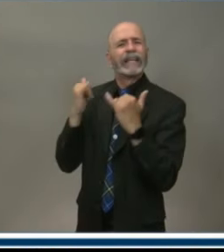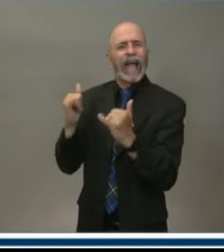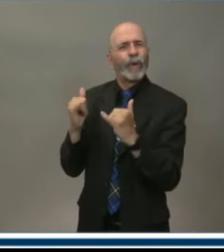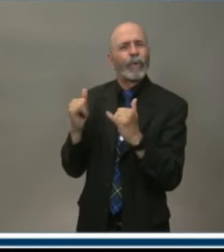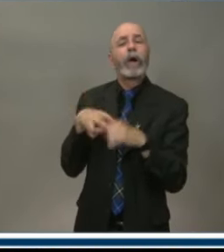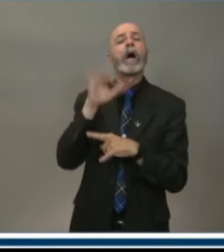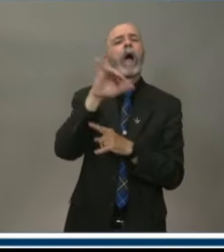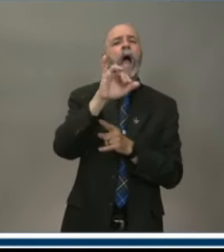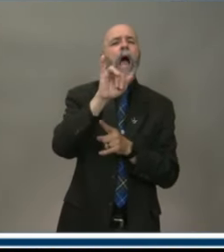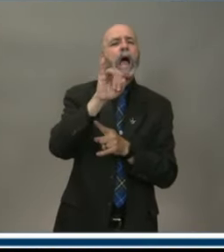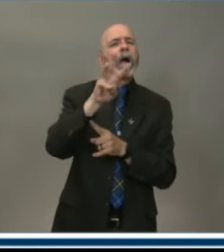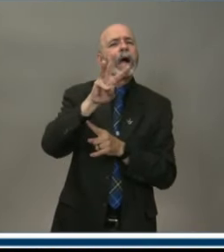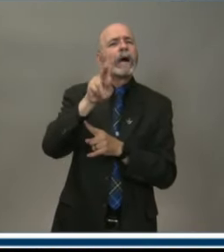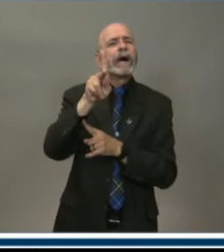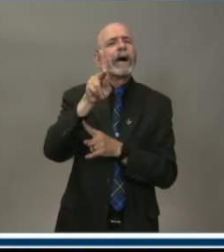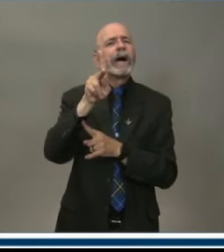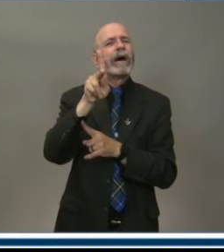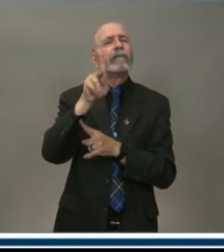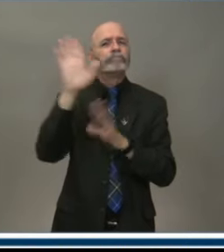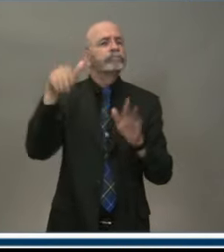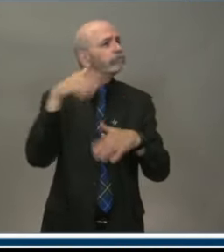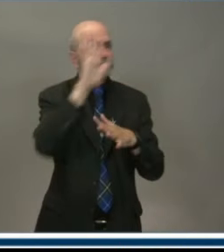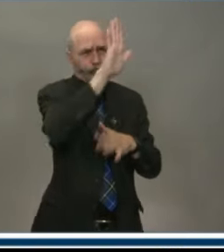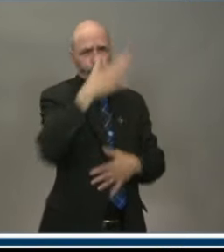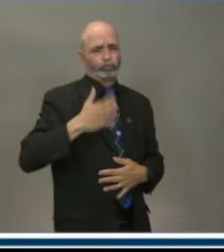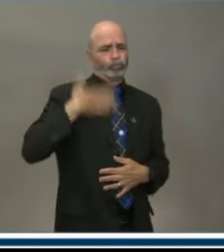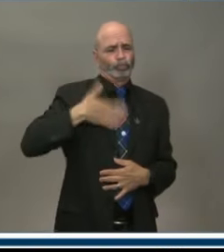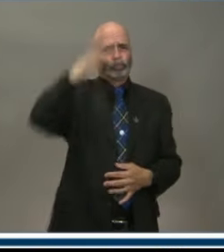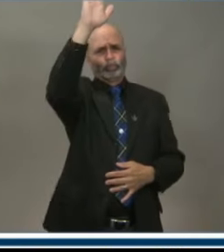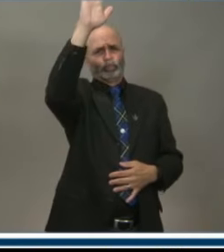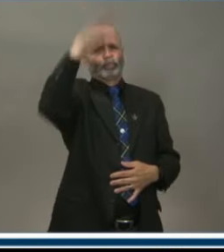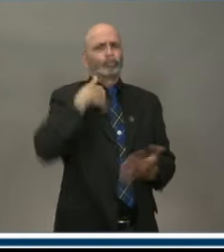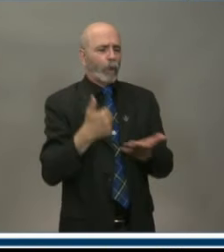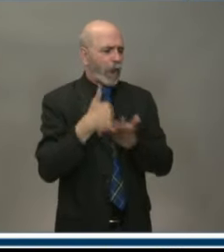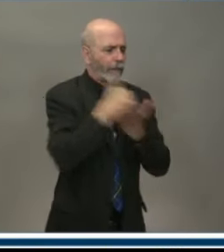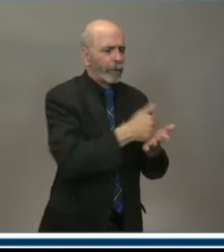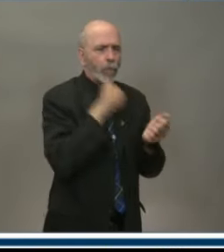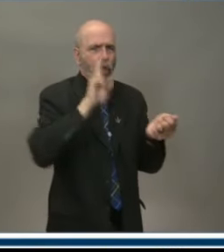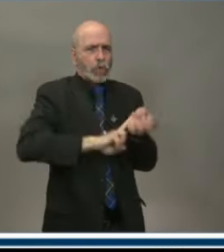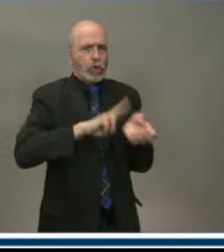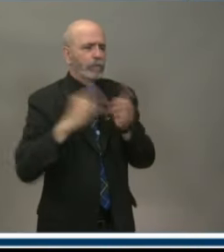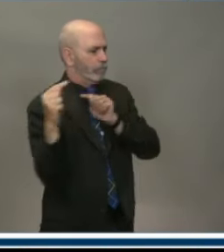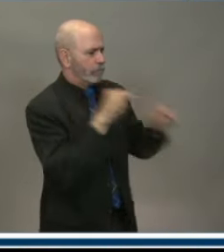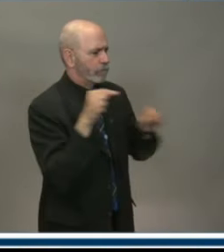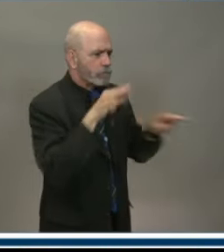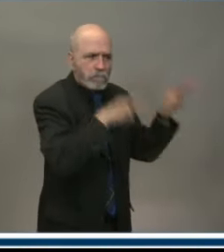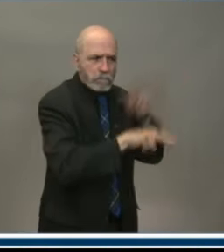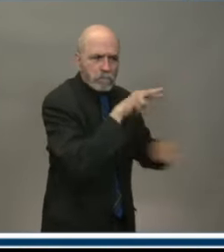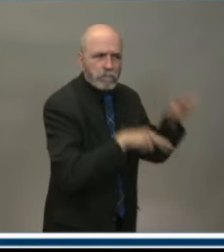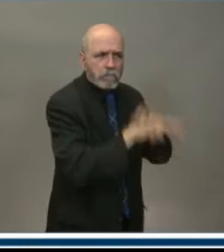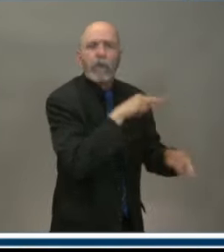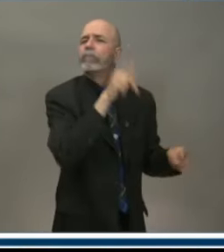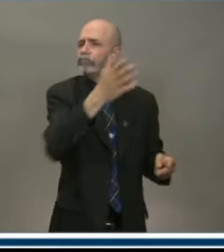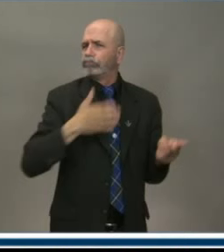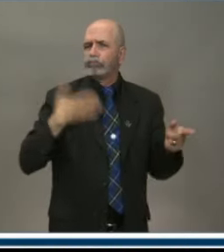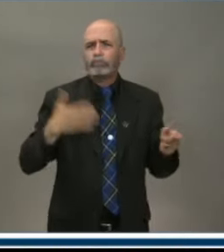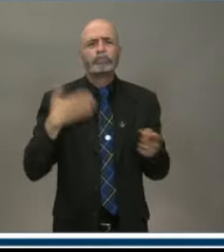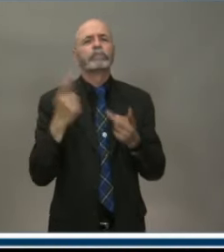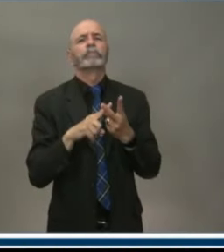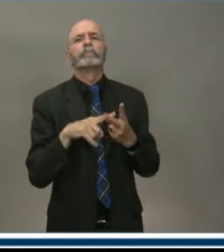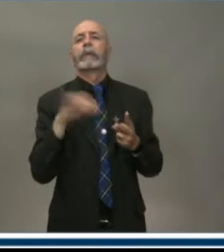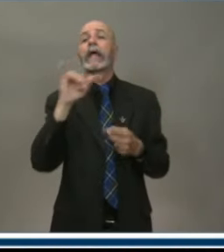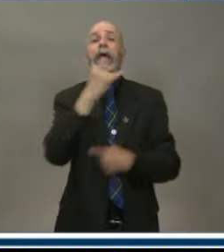supports, nursing staff that's going in. Our COVID-19 unit that we had set up at the infirmary has now moved